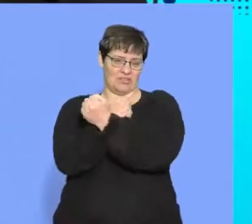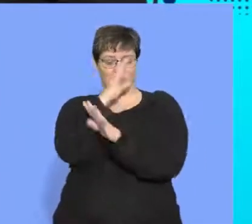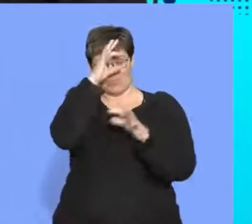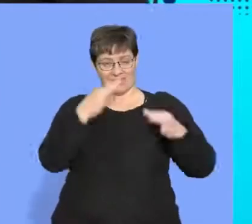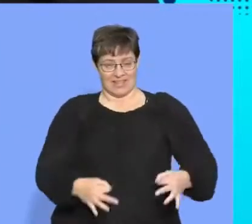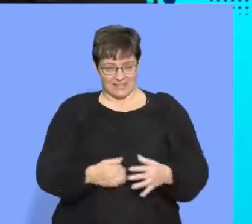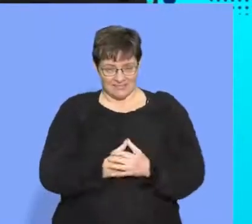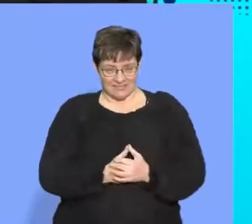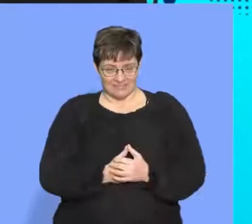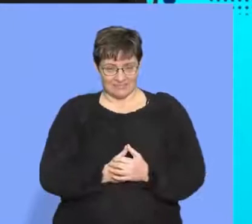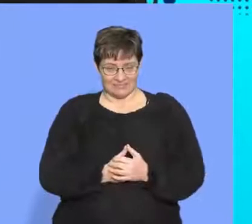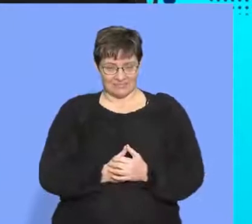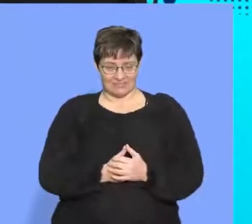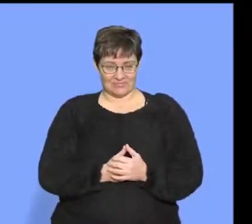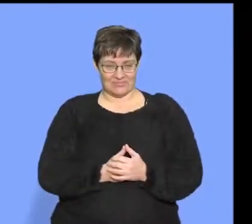make a decision.